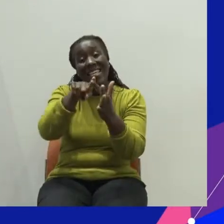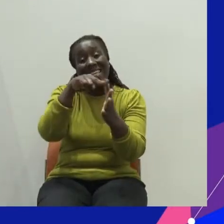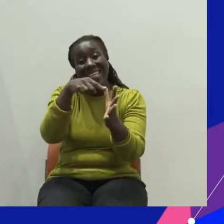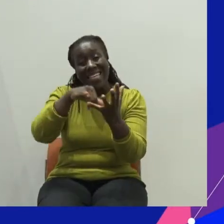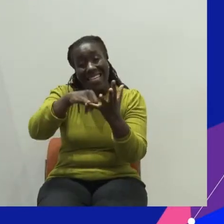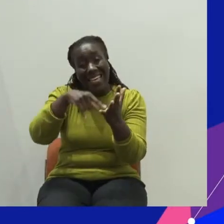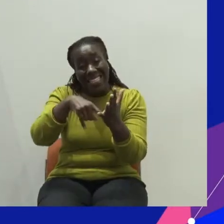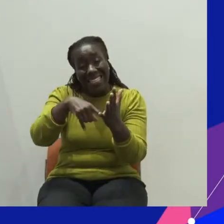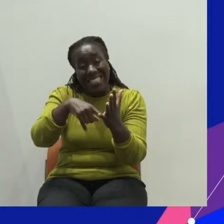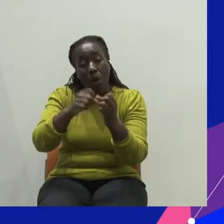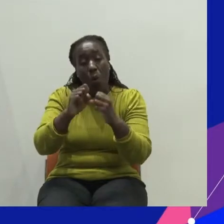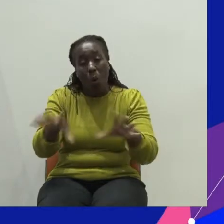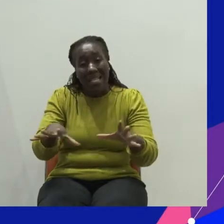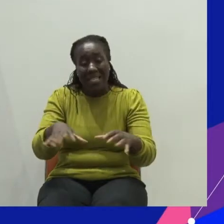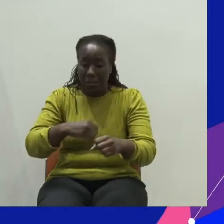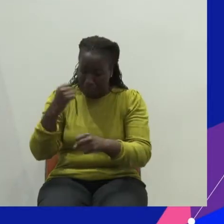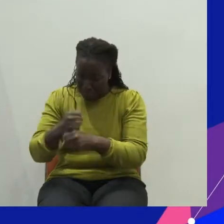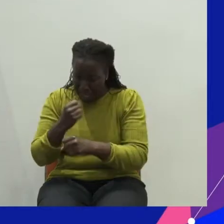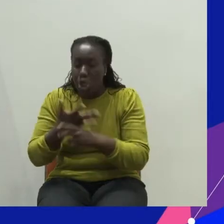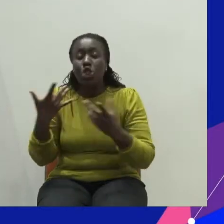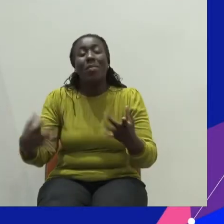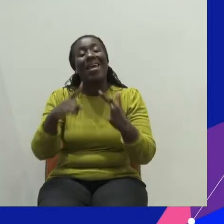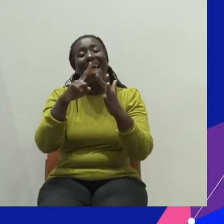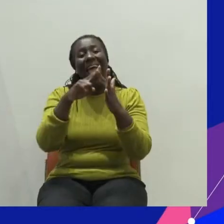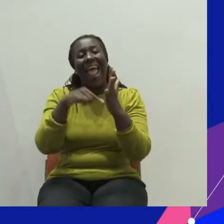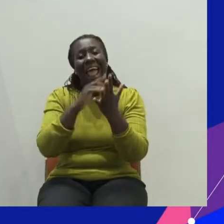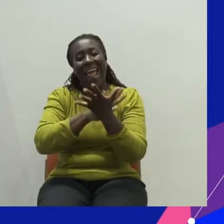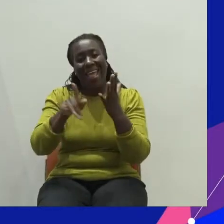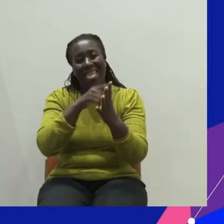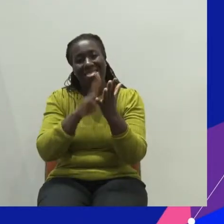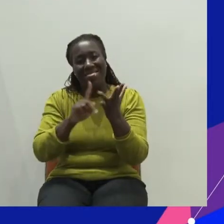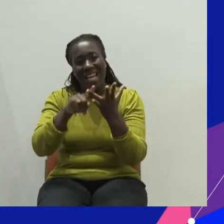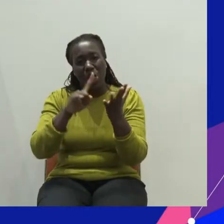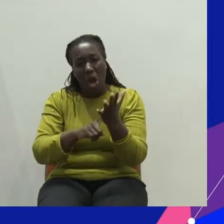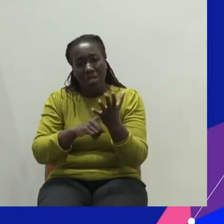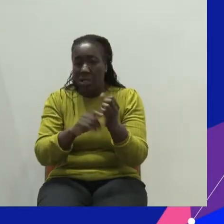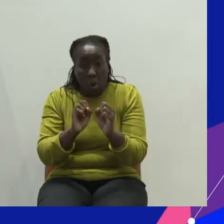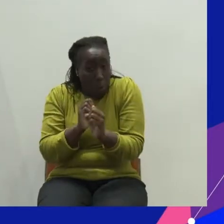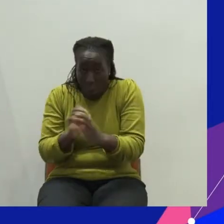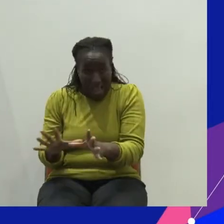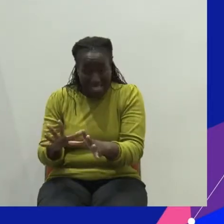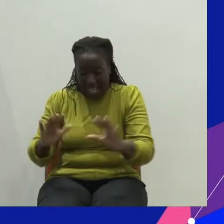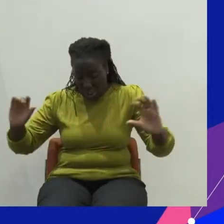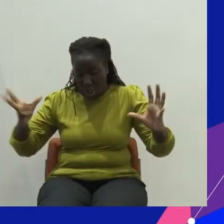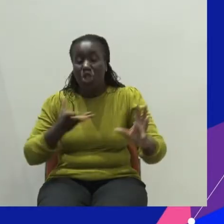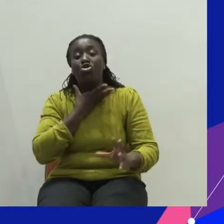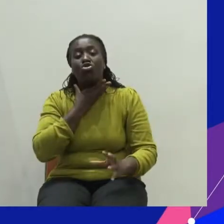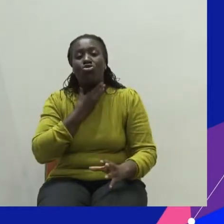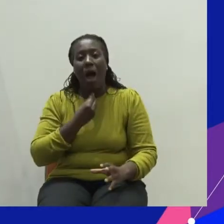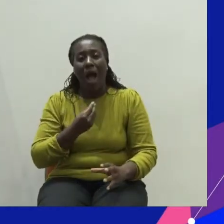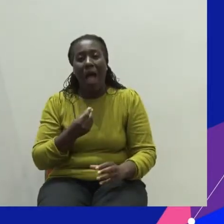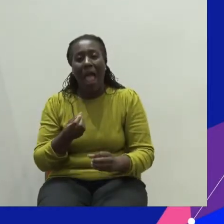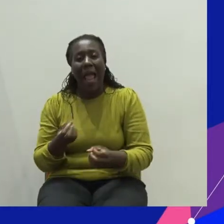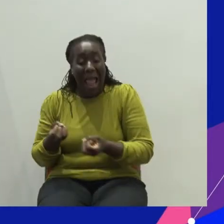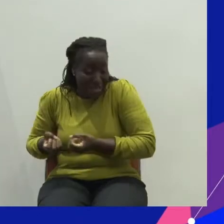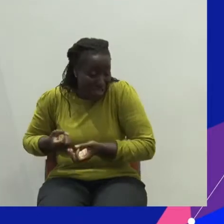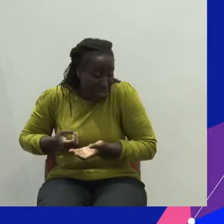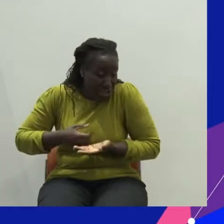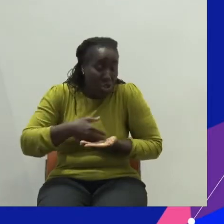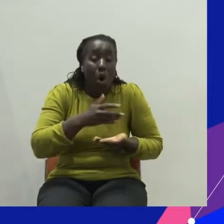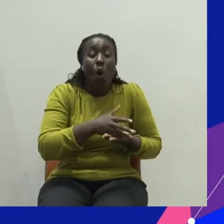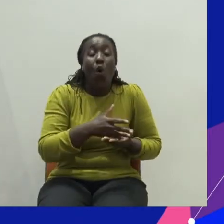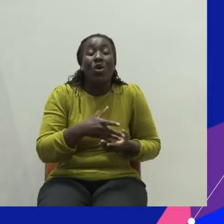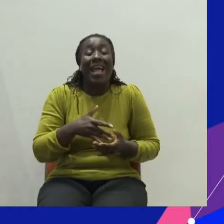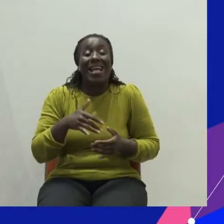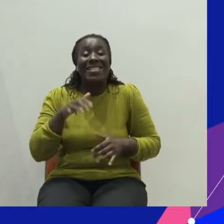that's being produced to make ethanol. It's not actually wasted. It's dried down and it's sold as animal feed because there's an extraordinarily high in